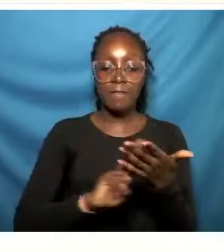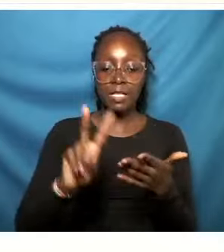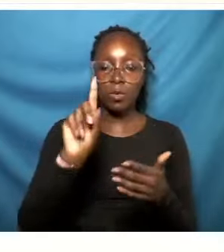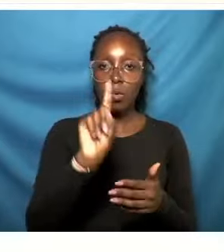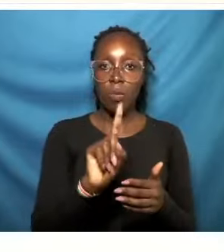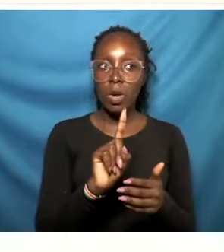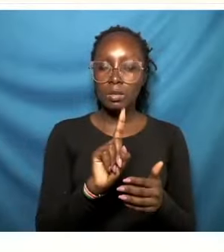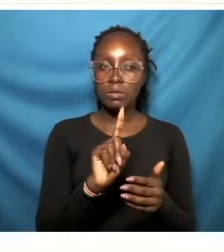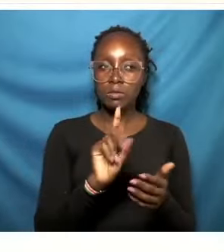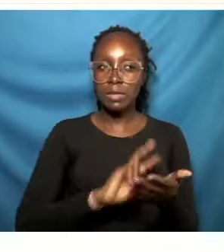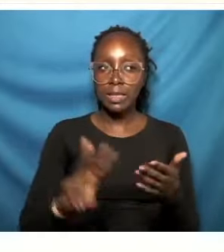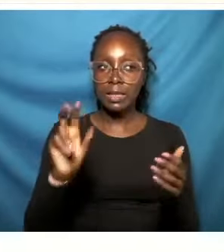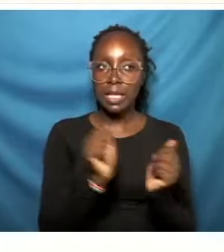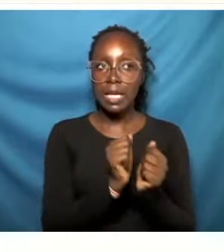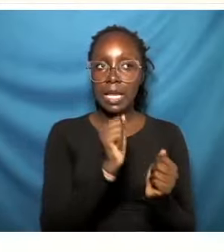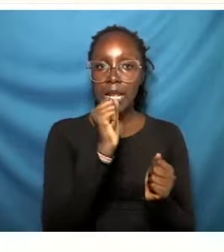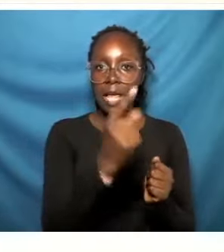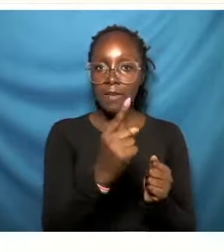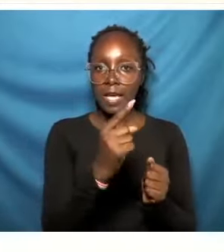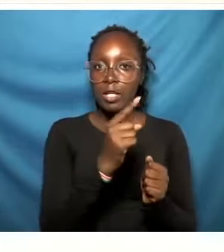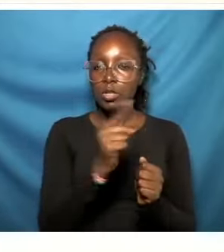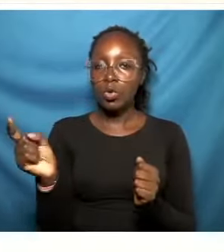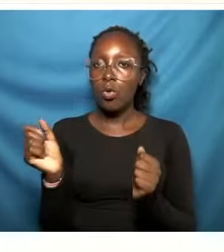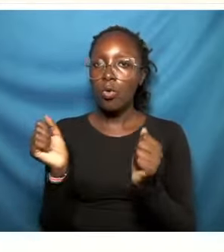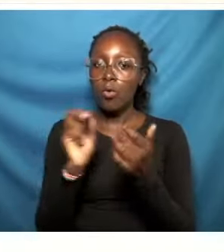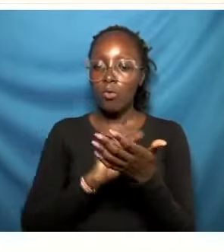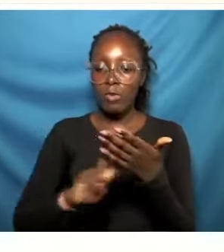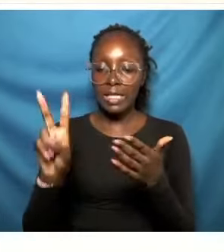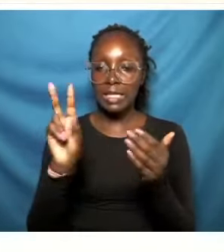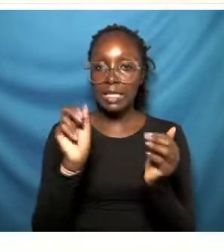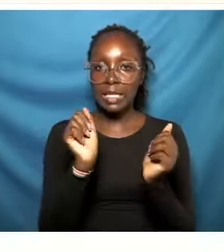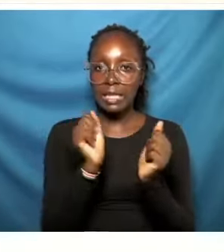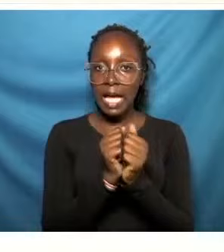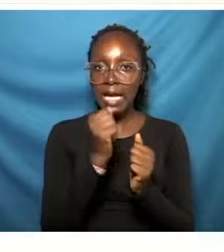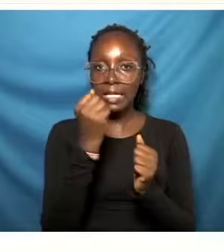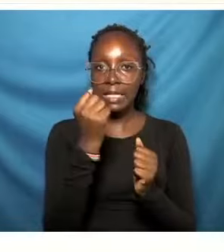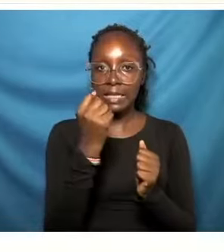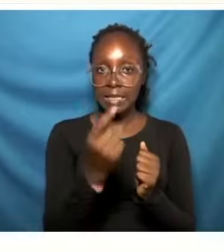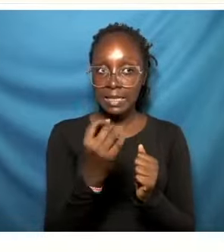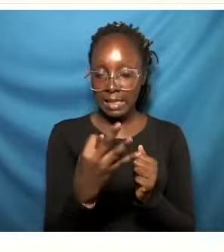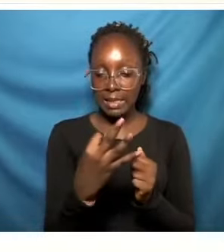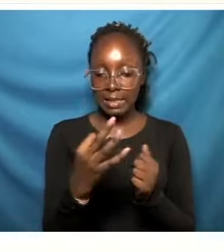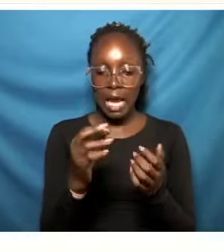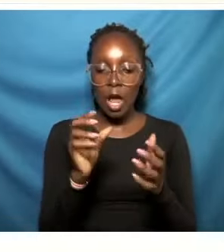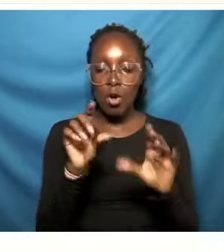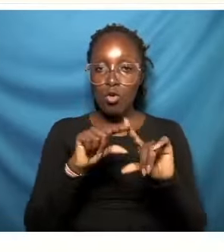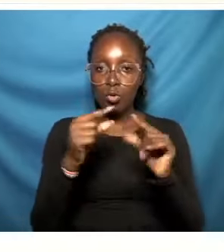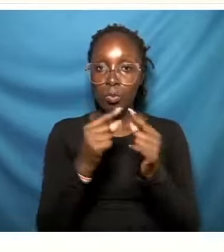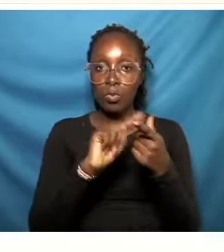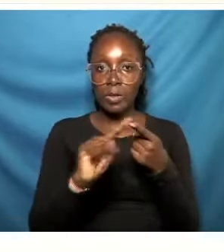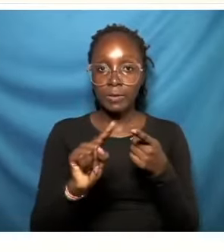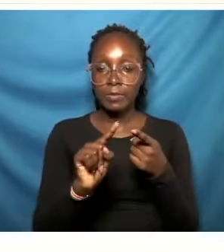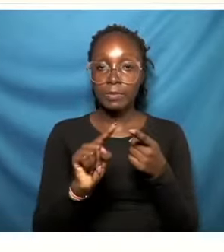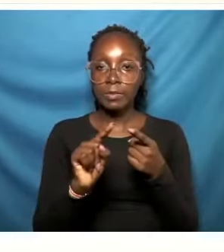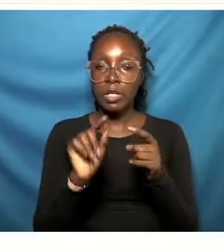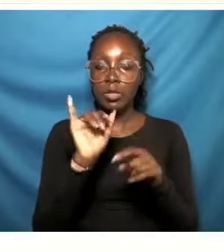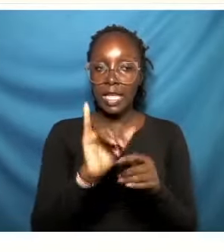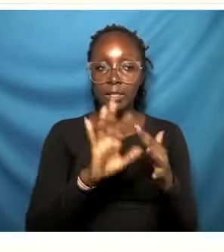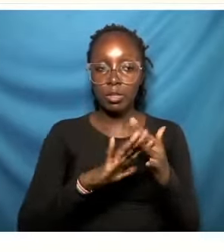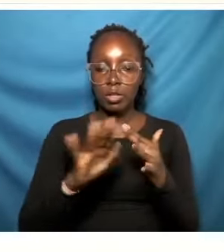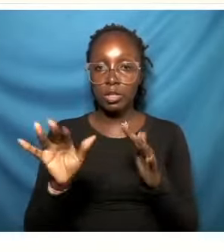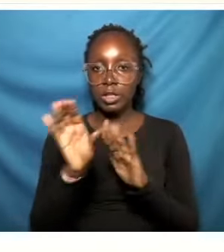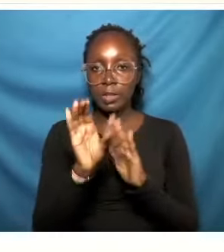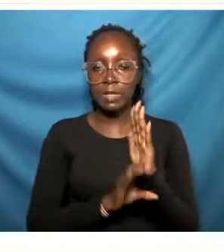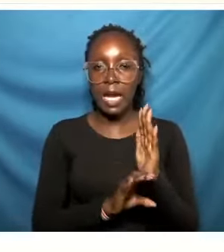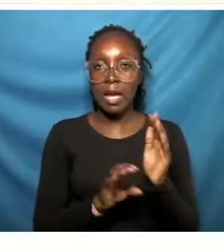verse 11 to verse 13, that is my first division, verse 11 to verse 13 of Colossians. Let's now go into the book. Chapter 2, verse 11 to verse